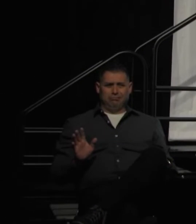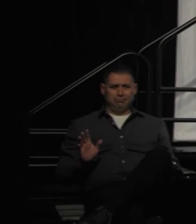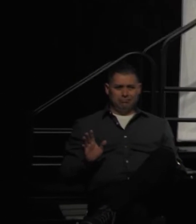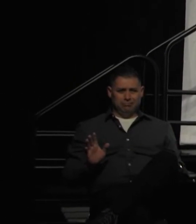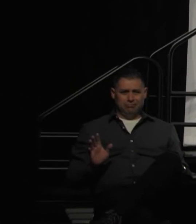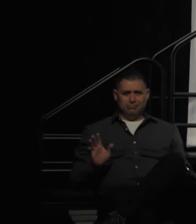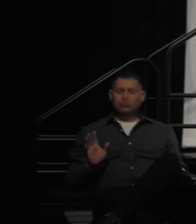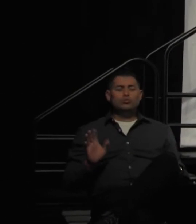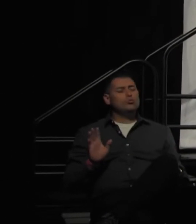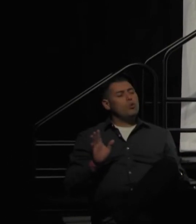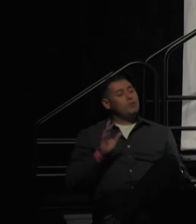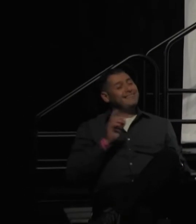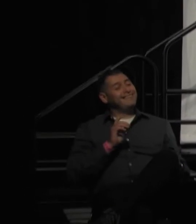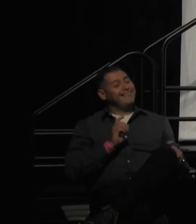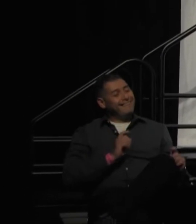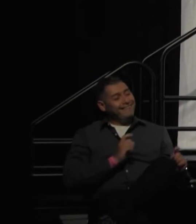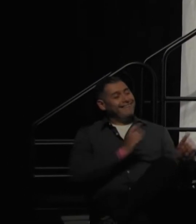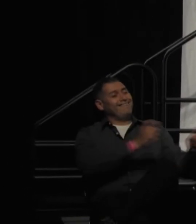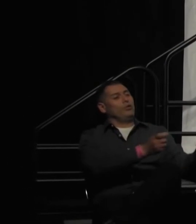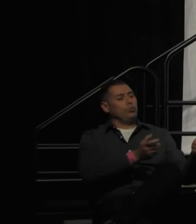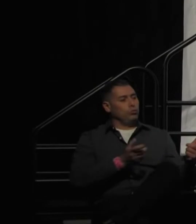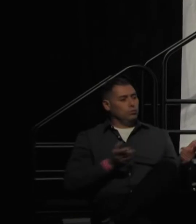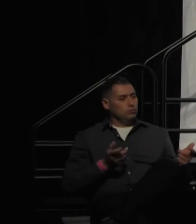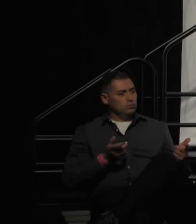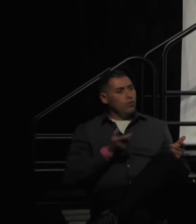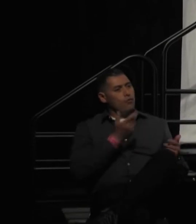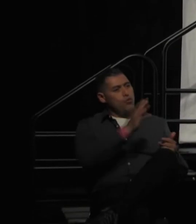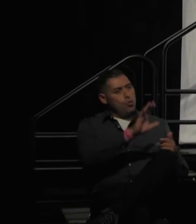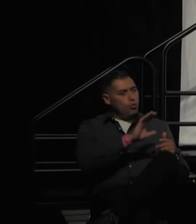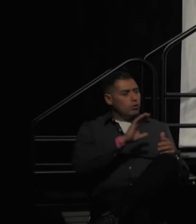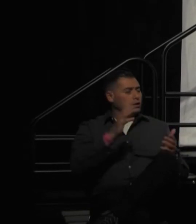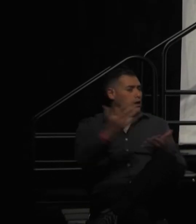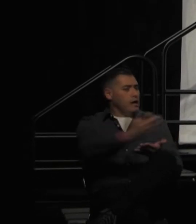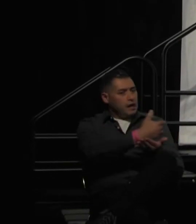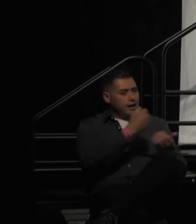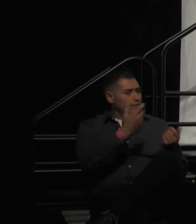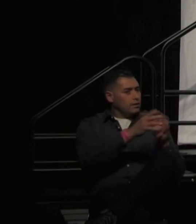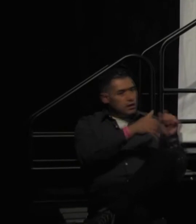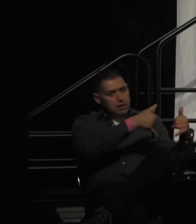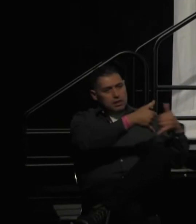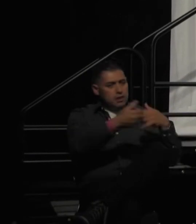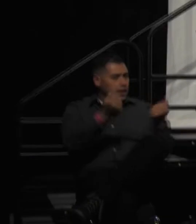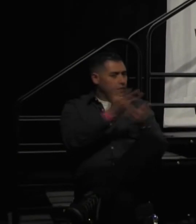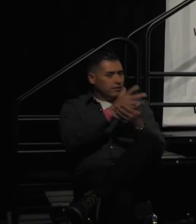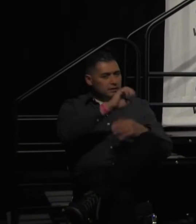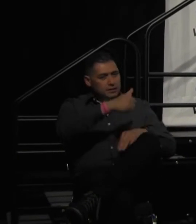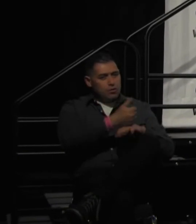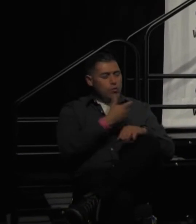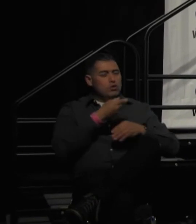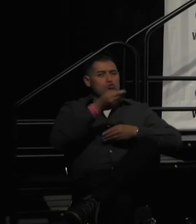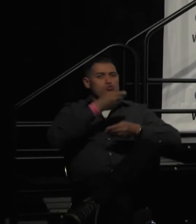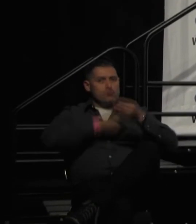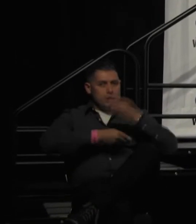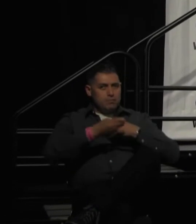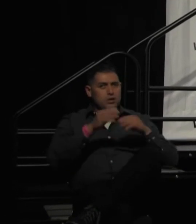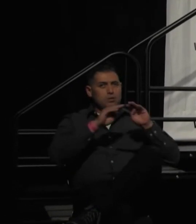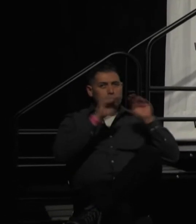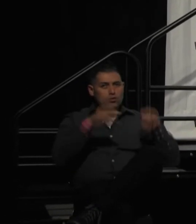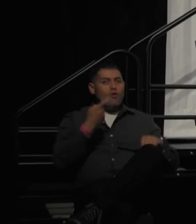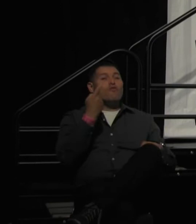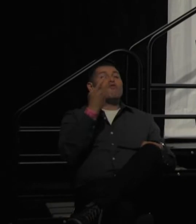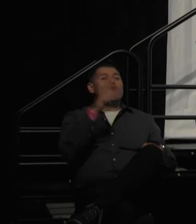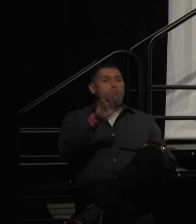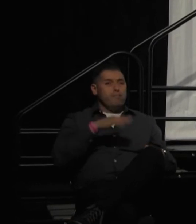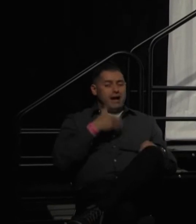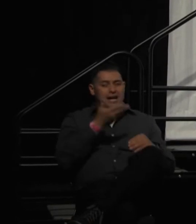And I said, no, we want to give you the museum for your collection. What I found out later, they want to trade me the museum for my collection.